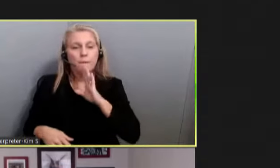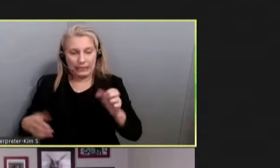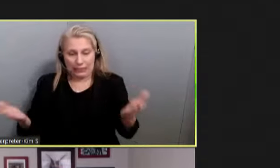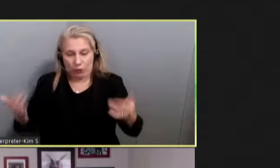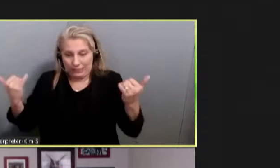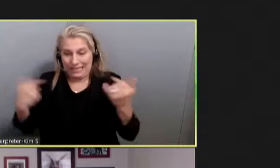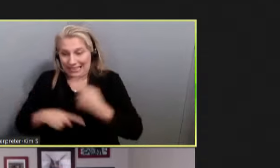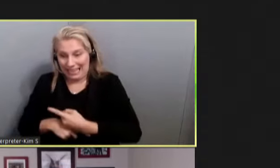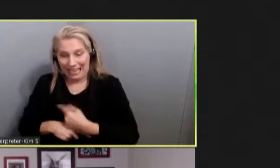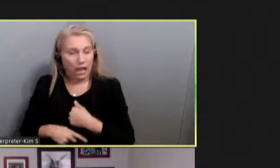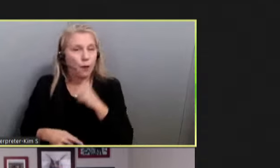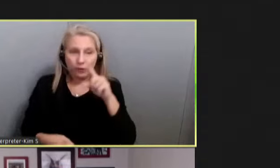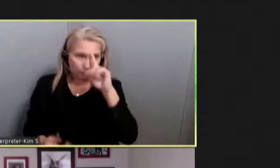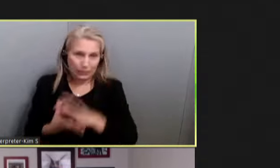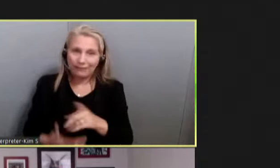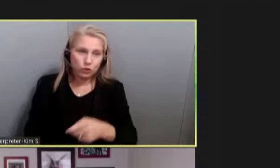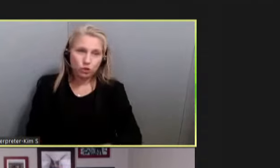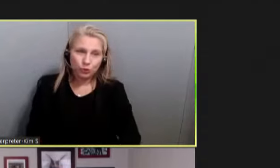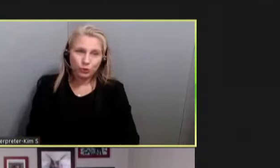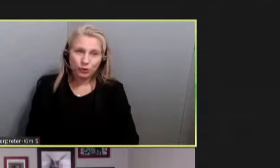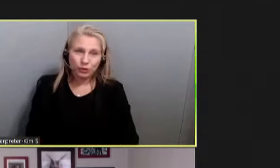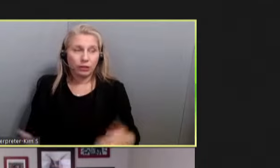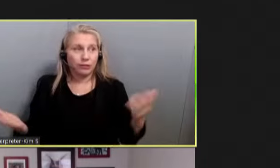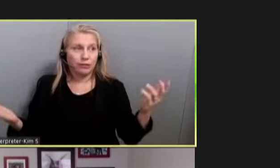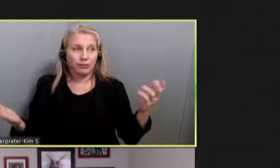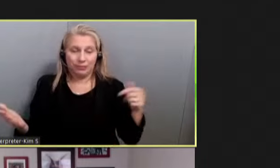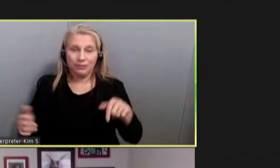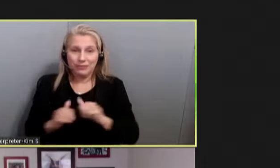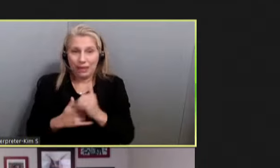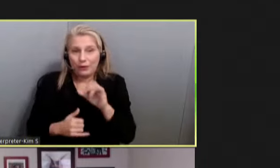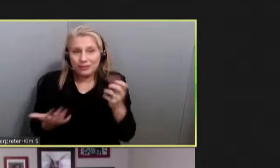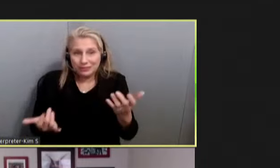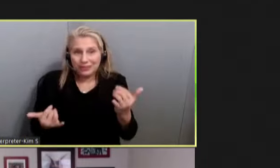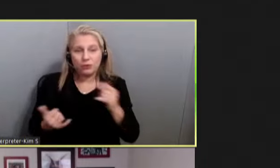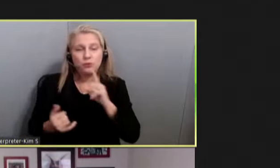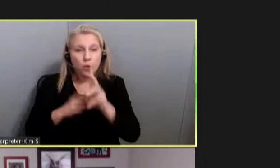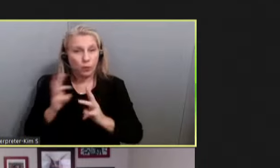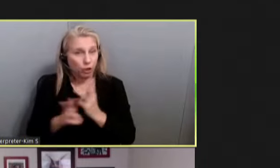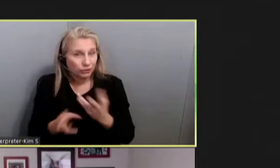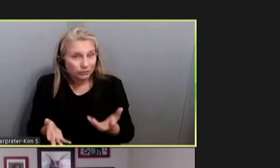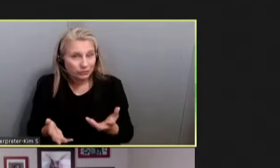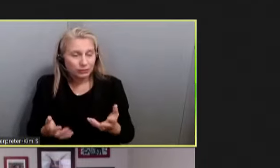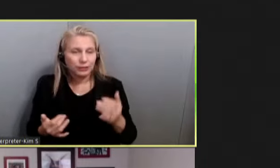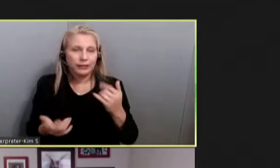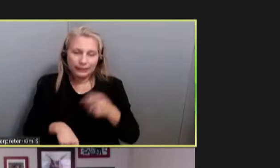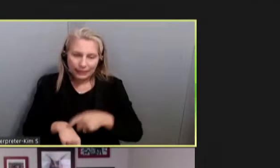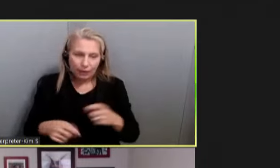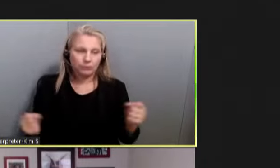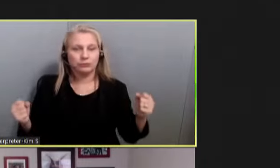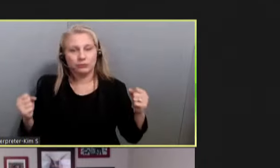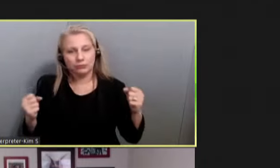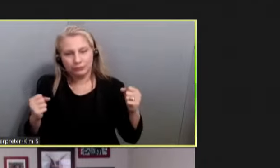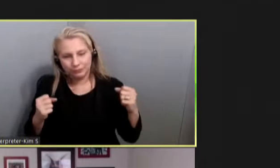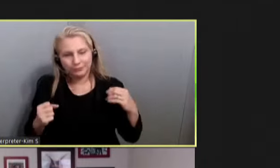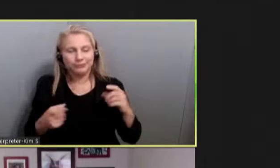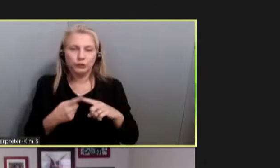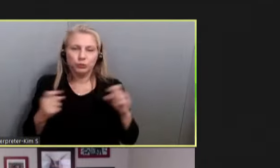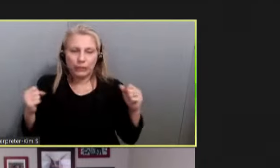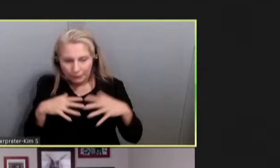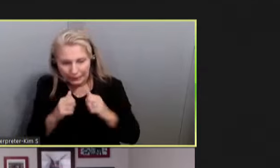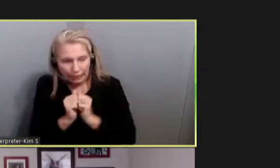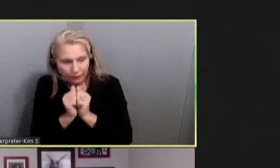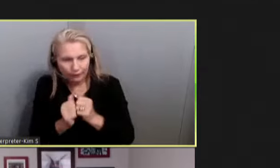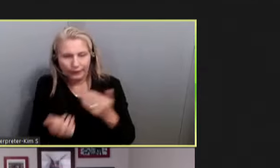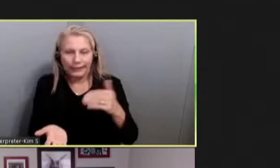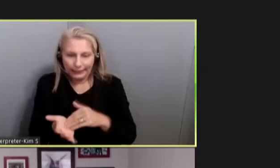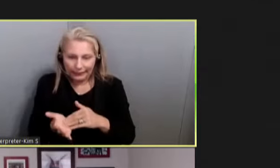today, I would not have believed you. But this is our reality. And it's time for us to come together again. We need to get our boosters.